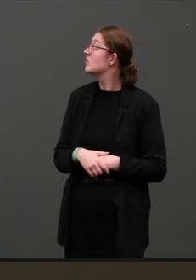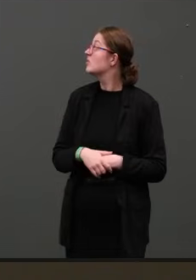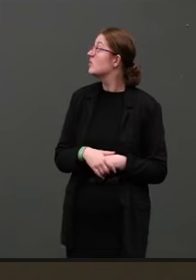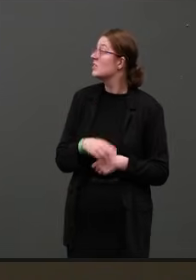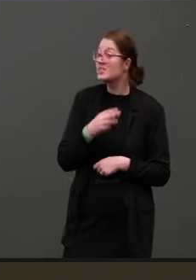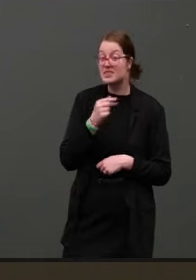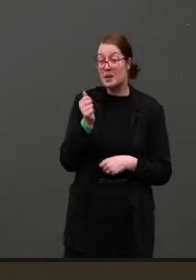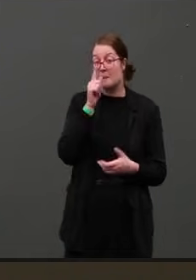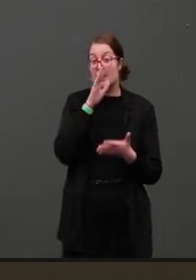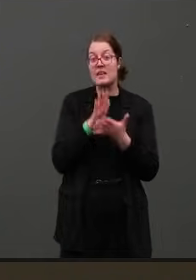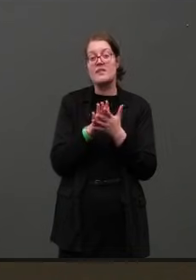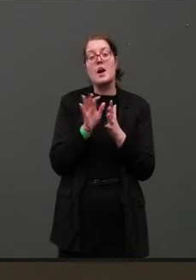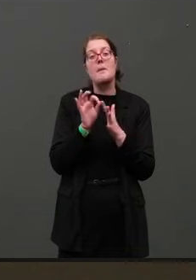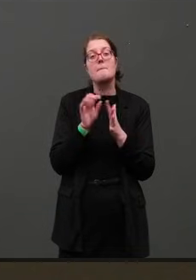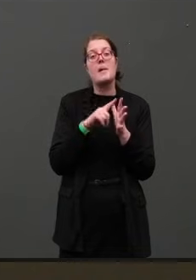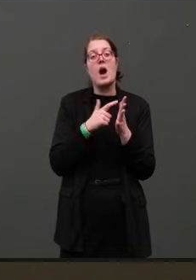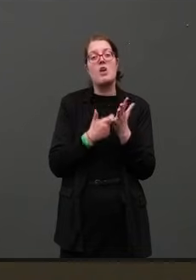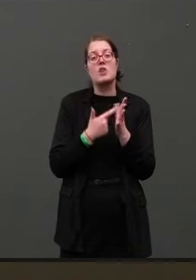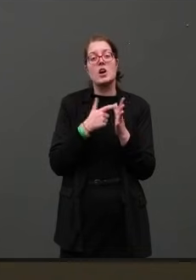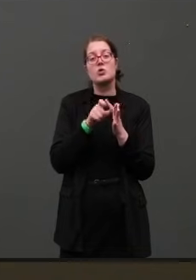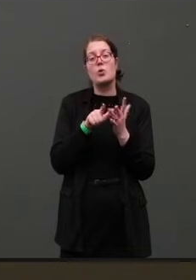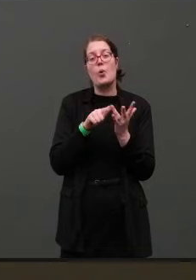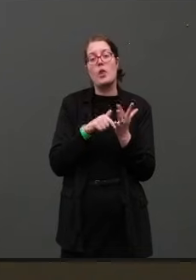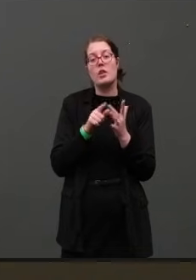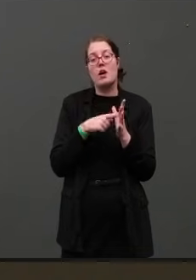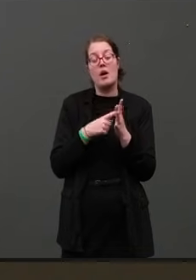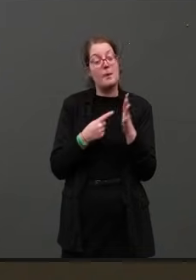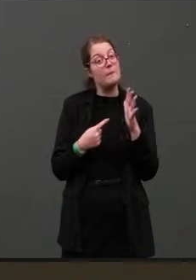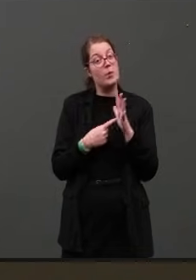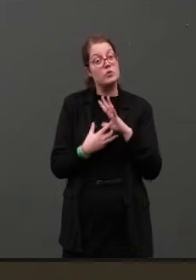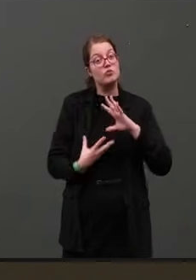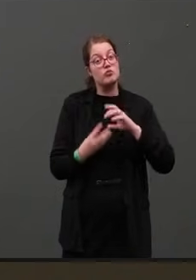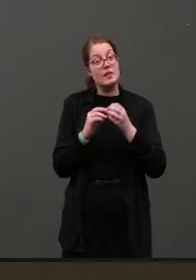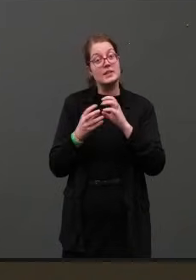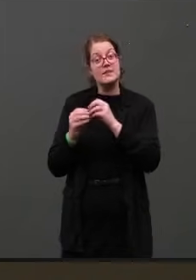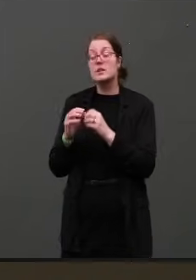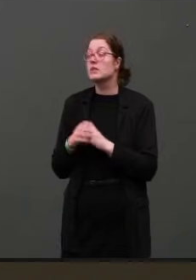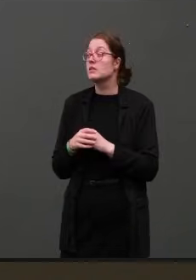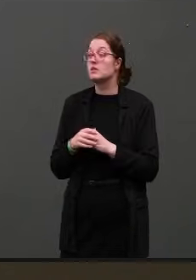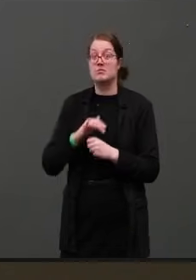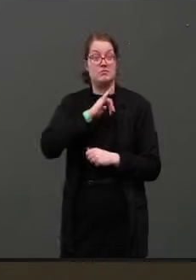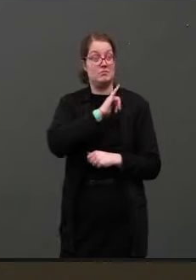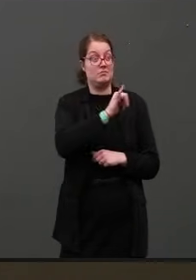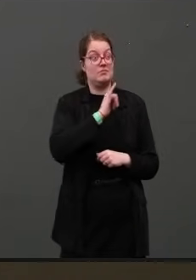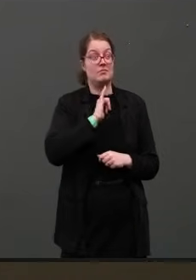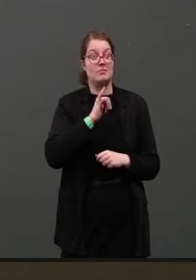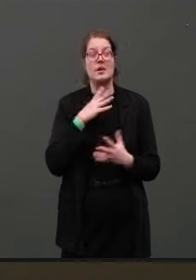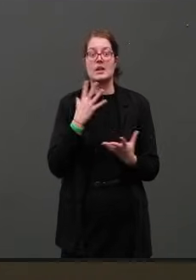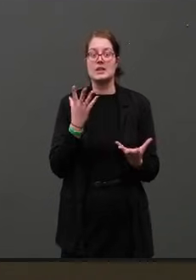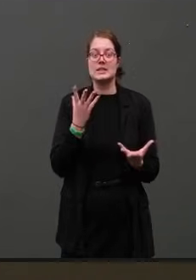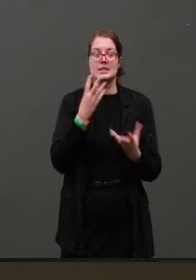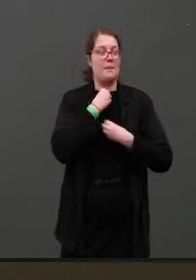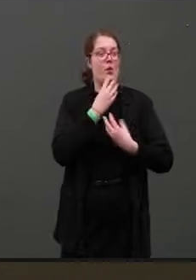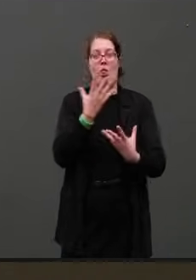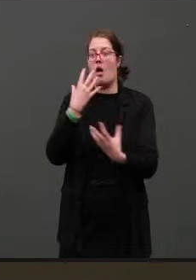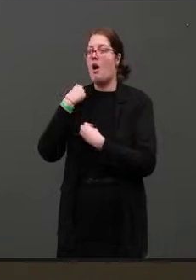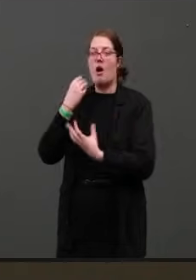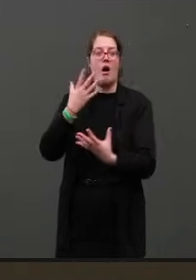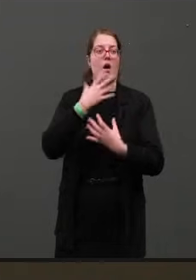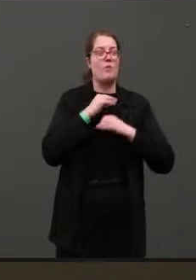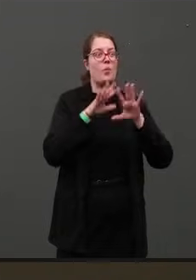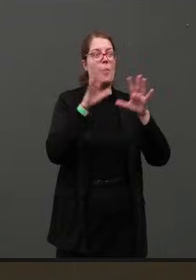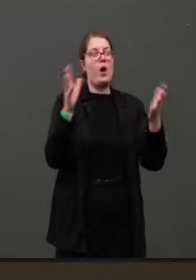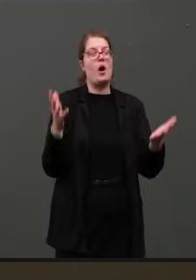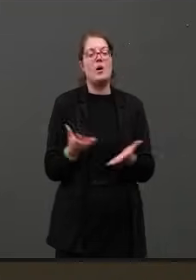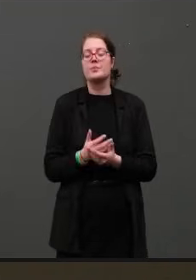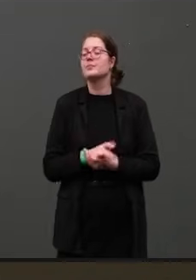actually really important to creativity, that it's how people like us take stimuli, from the world around us. But it's also worth bearing